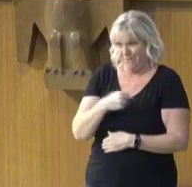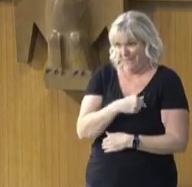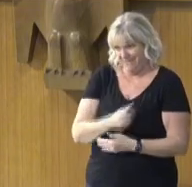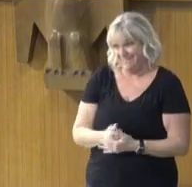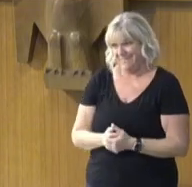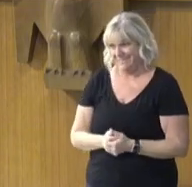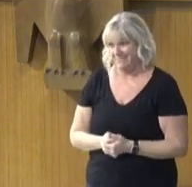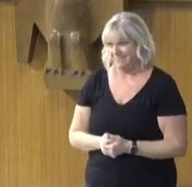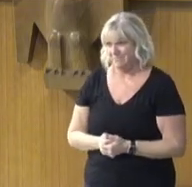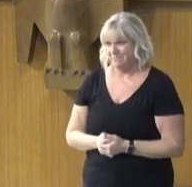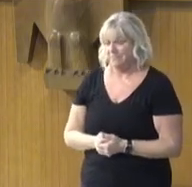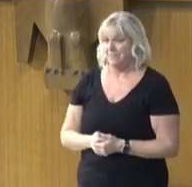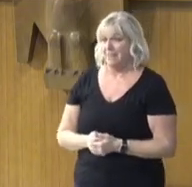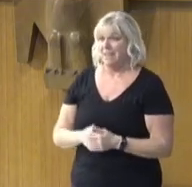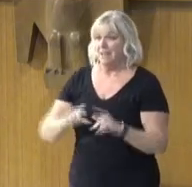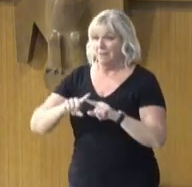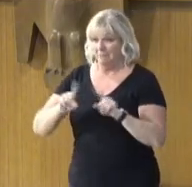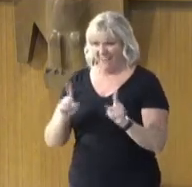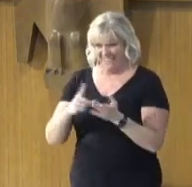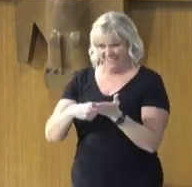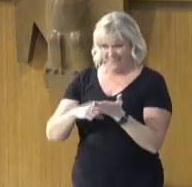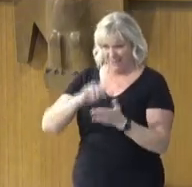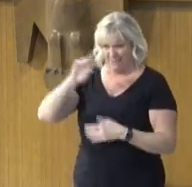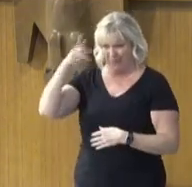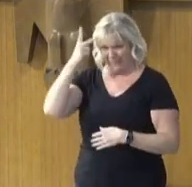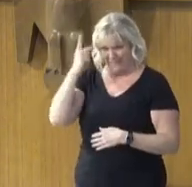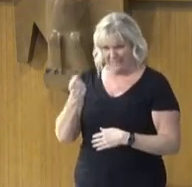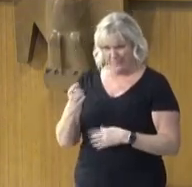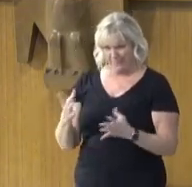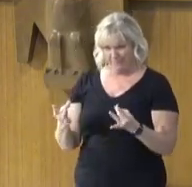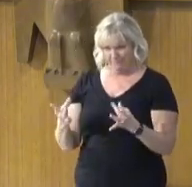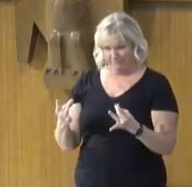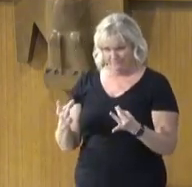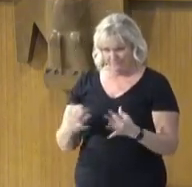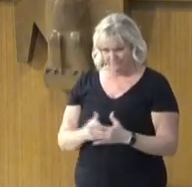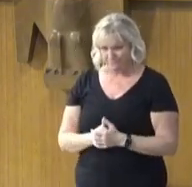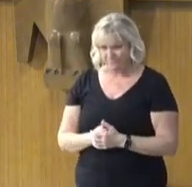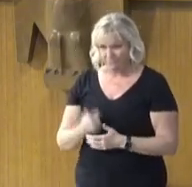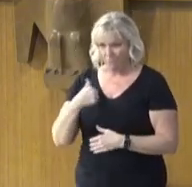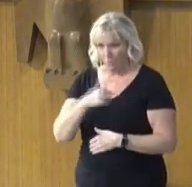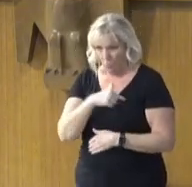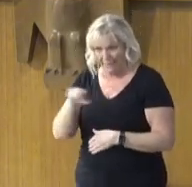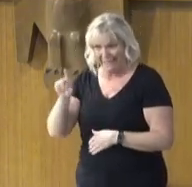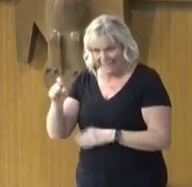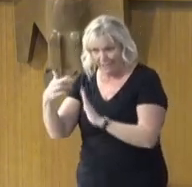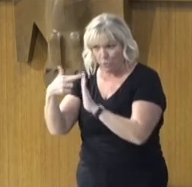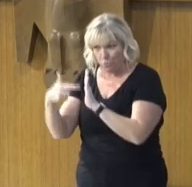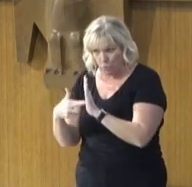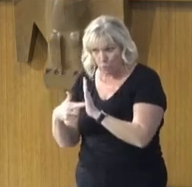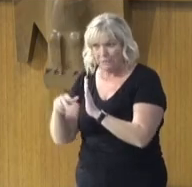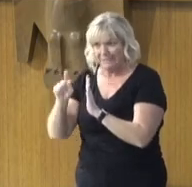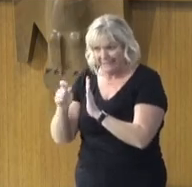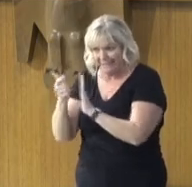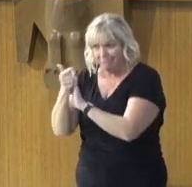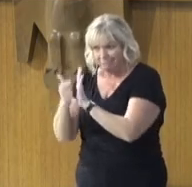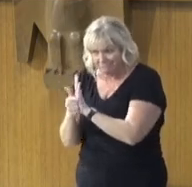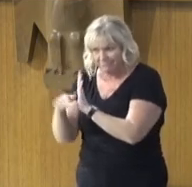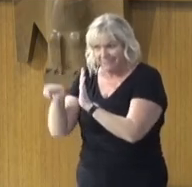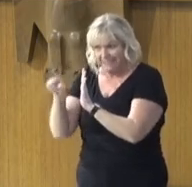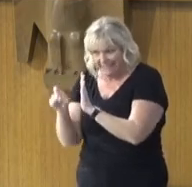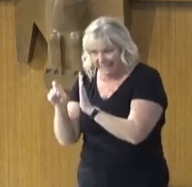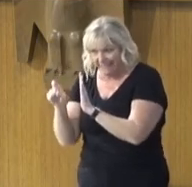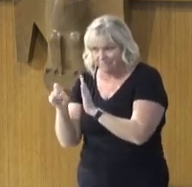Now here's where politics gets tricky. While we need these types of rules and regulations, these checks and these